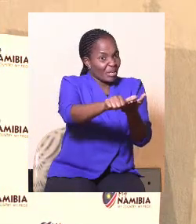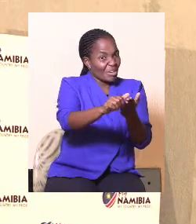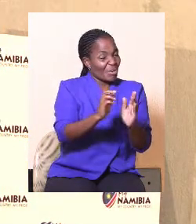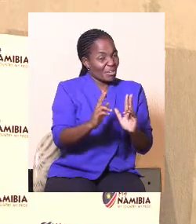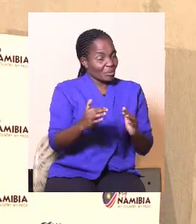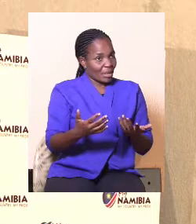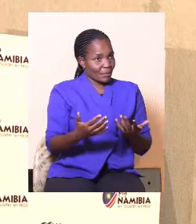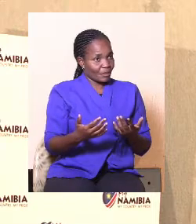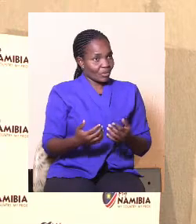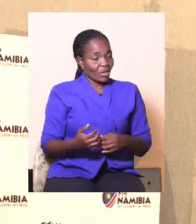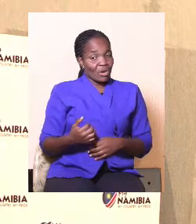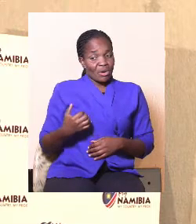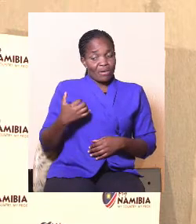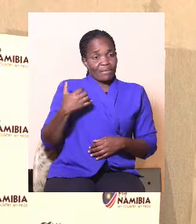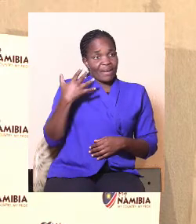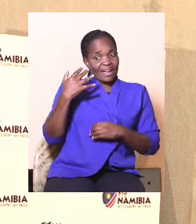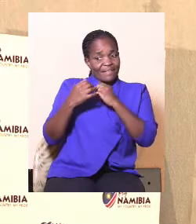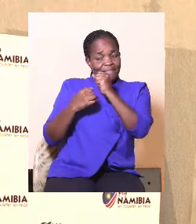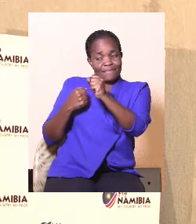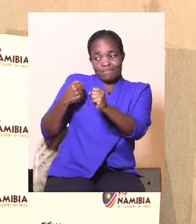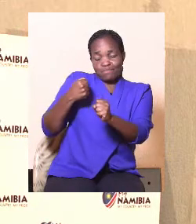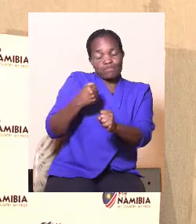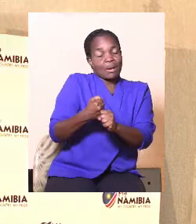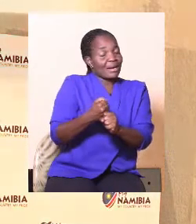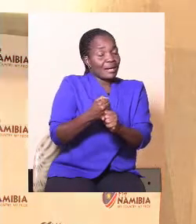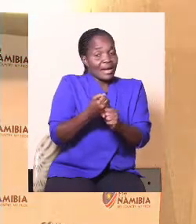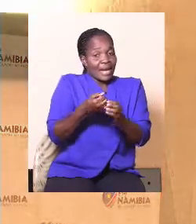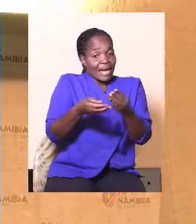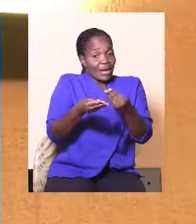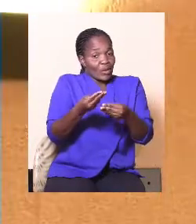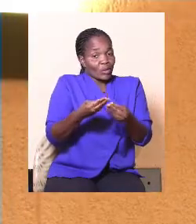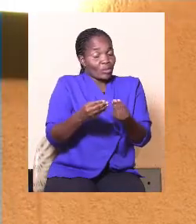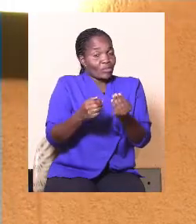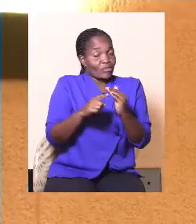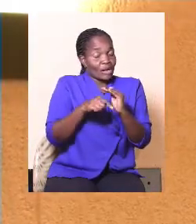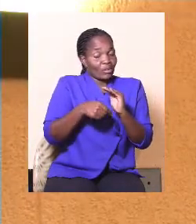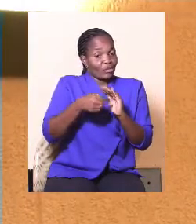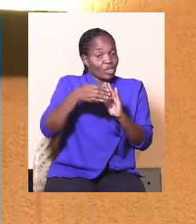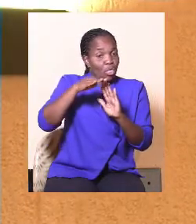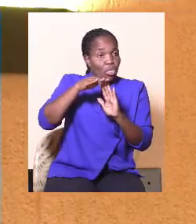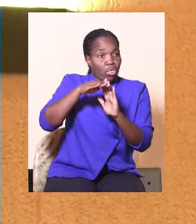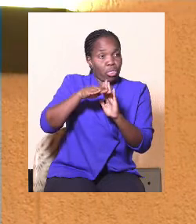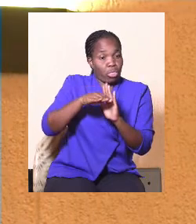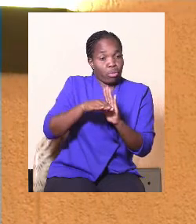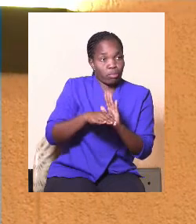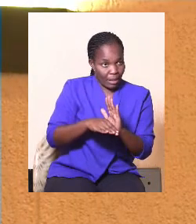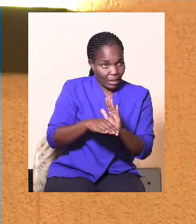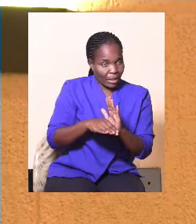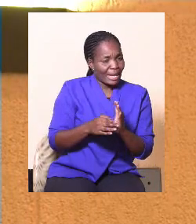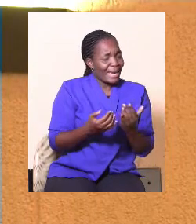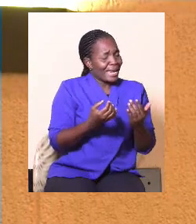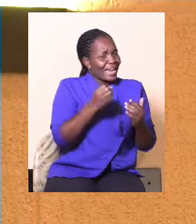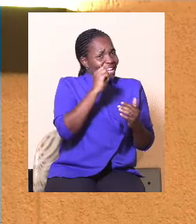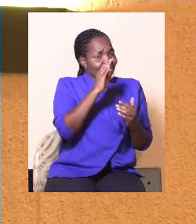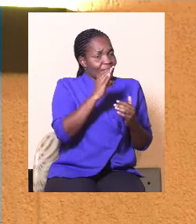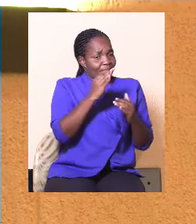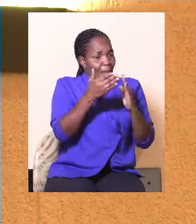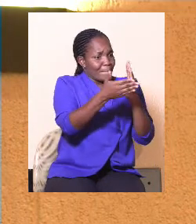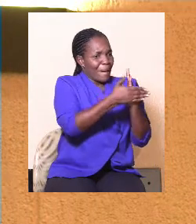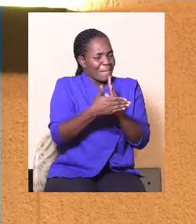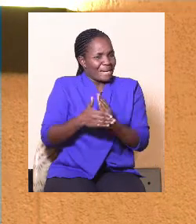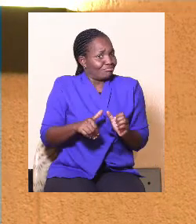have been on a downward trend. Can we continue with the lockdown of economic activities? I'm looking at,